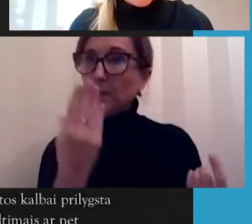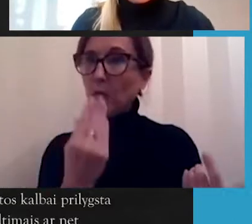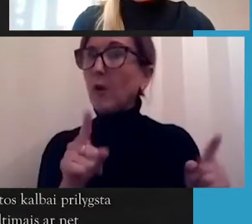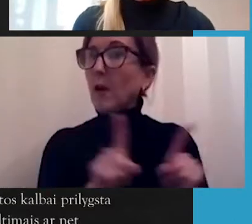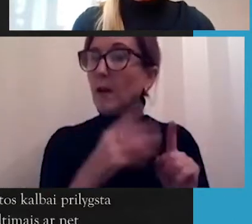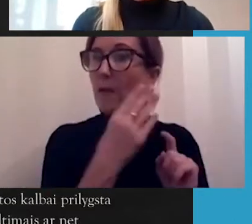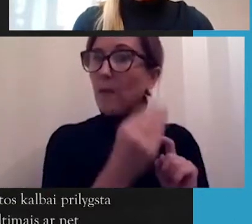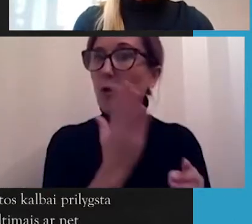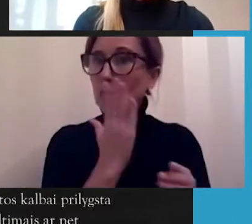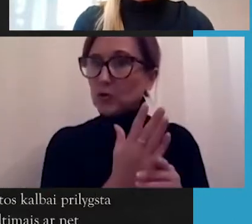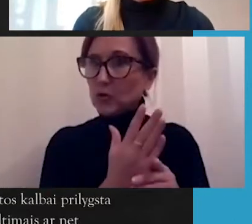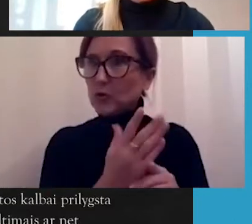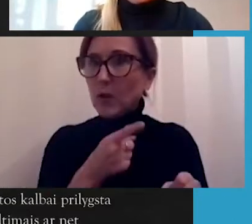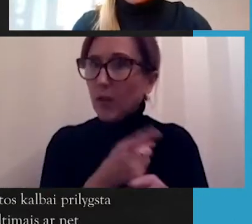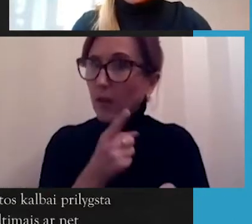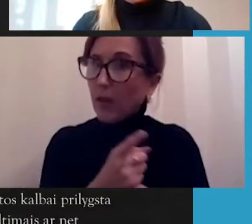content meant.